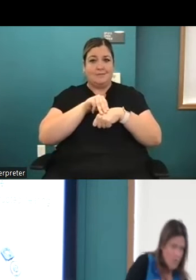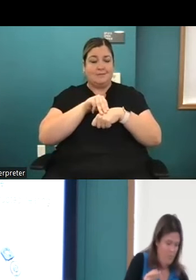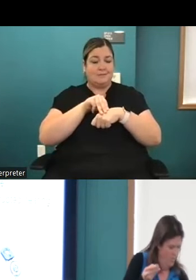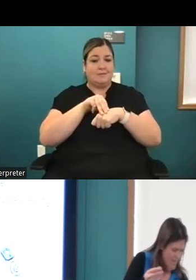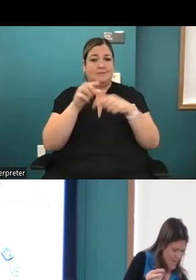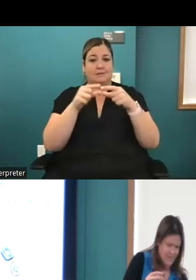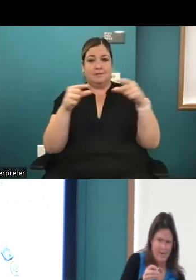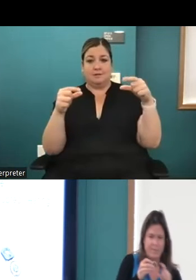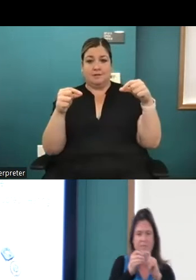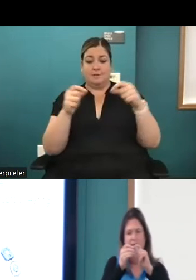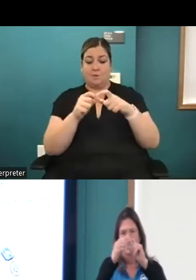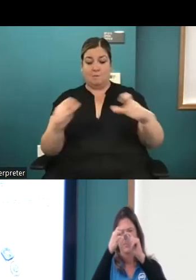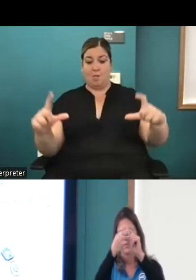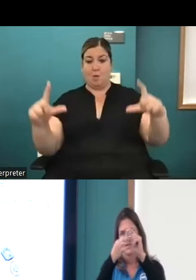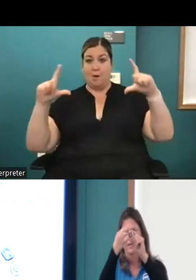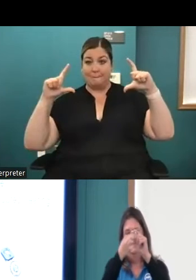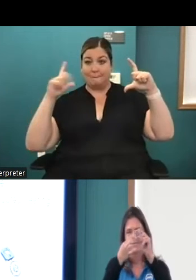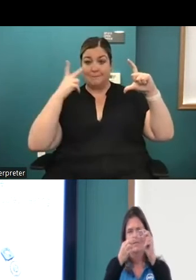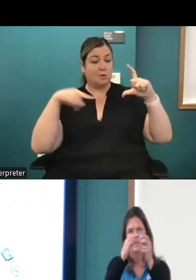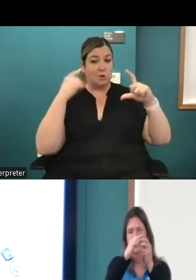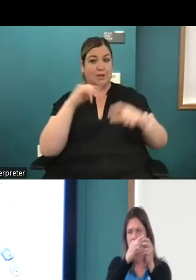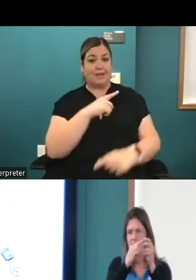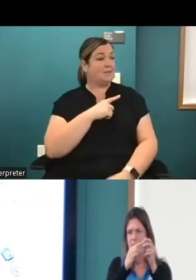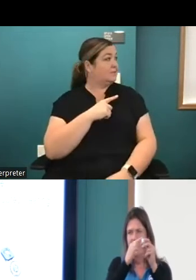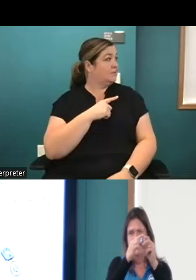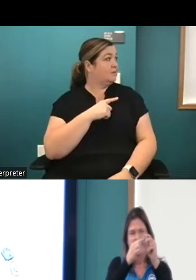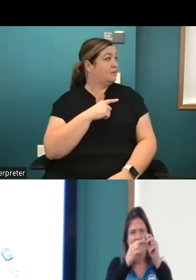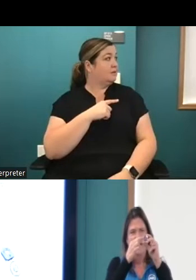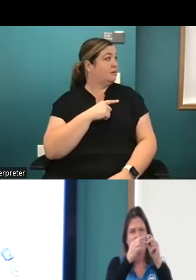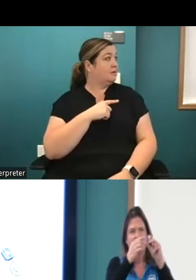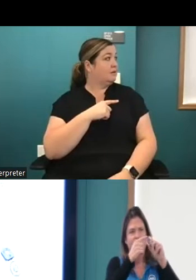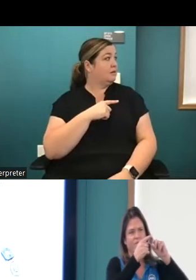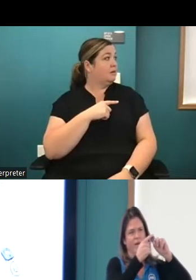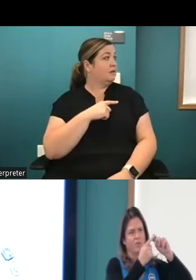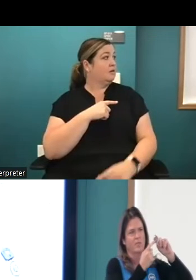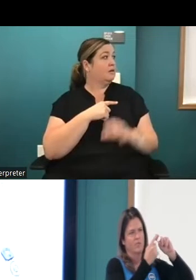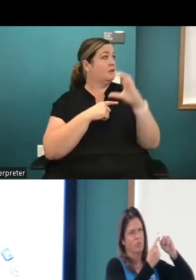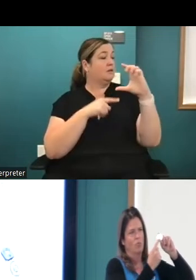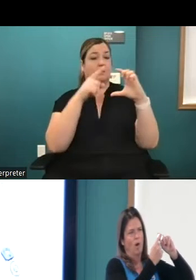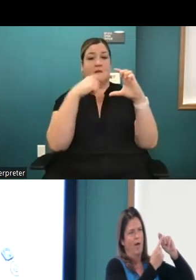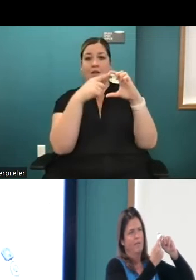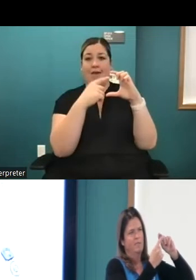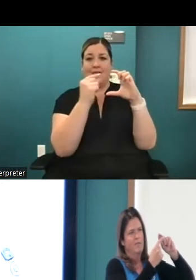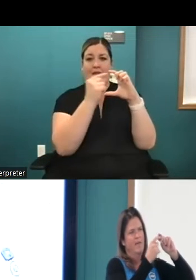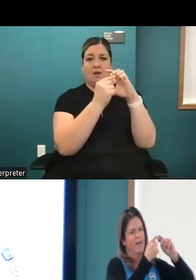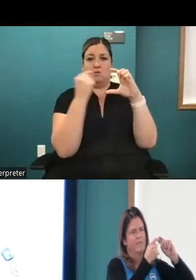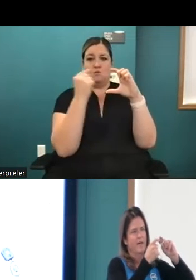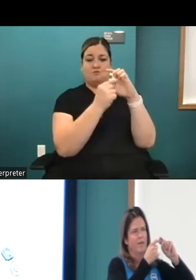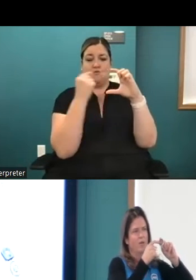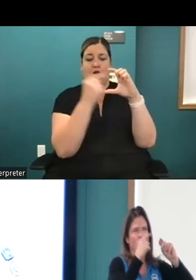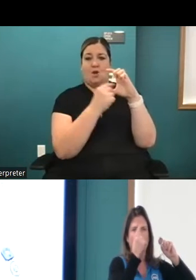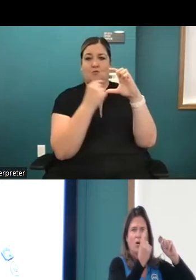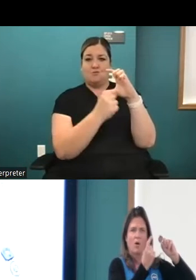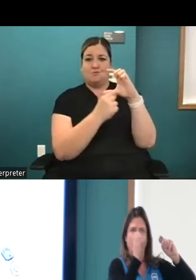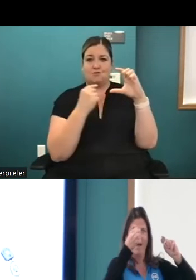If you could blow that magnet up and see in it, it would look like this. So you've got your magnetic case, and then you've got your cylindrical rods, and